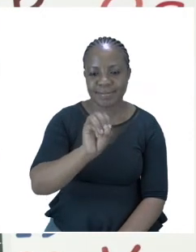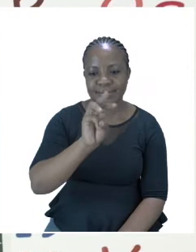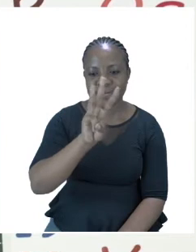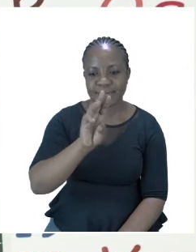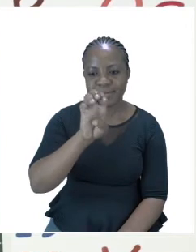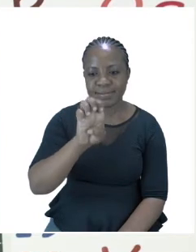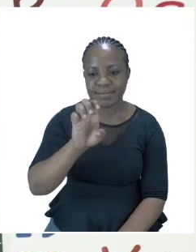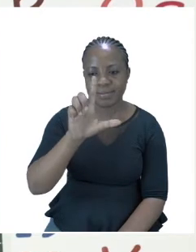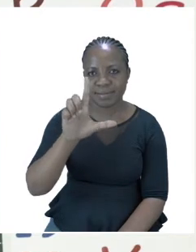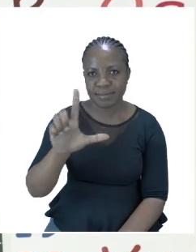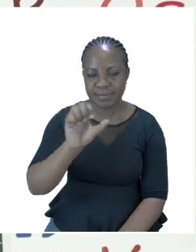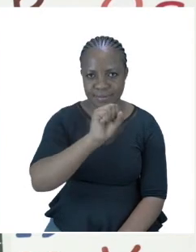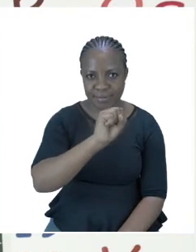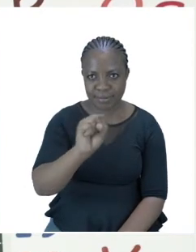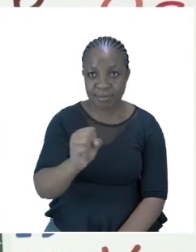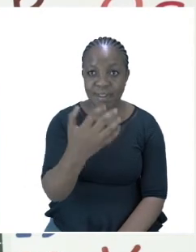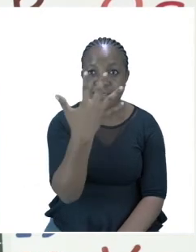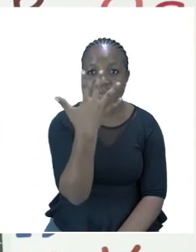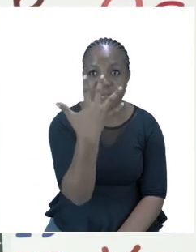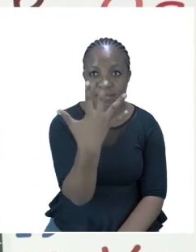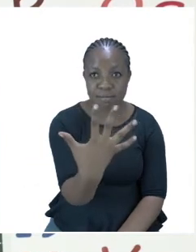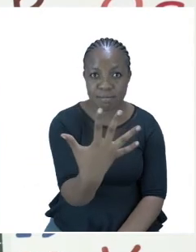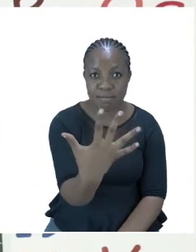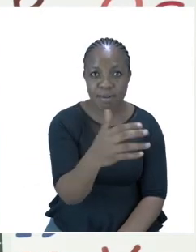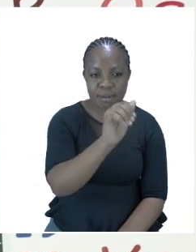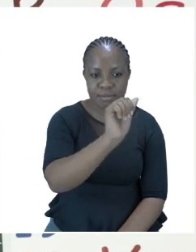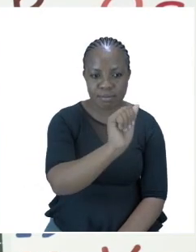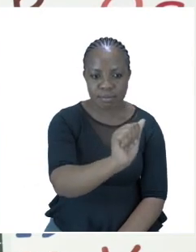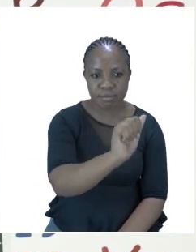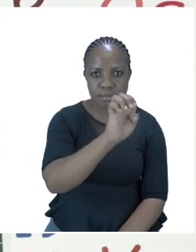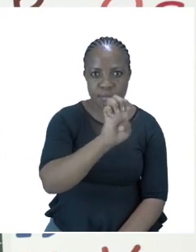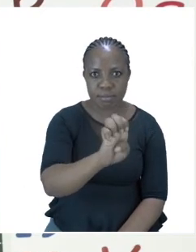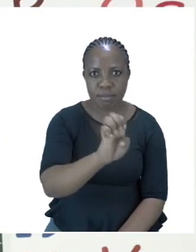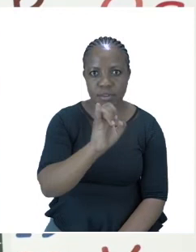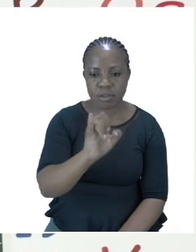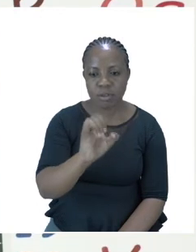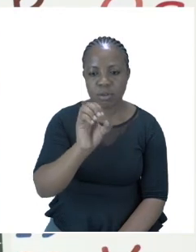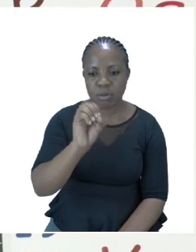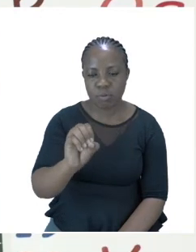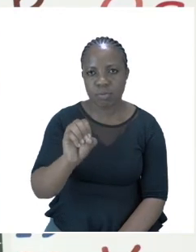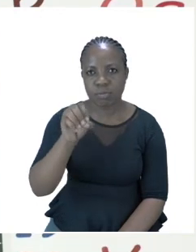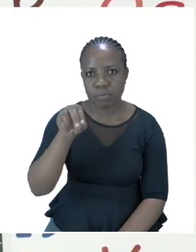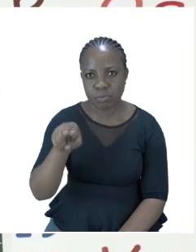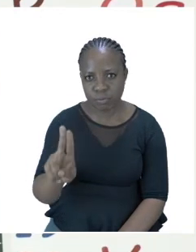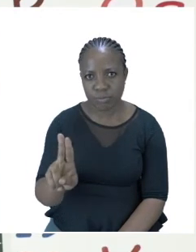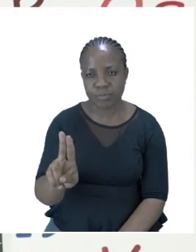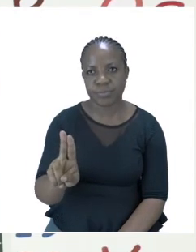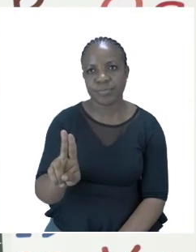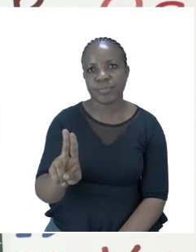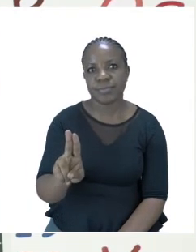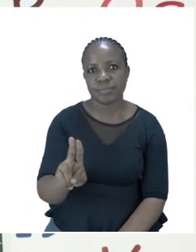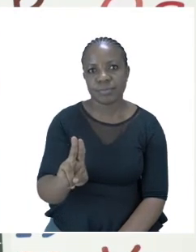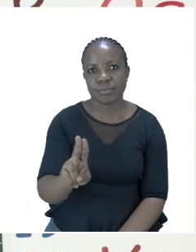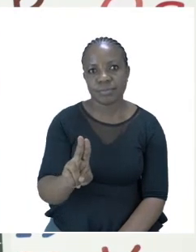to find 3-letter words with these vowels. I'm going to try and do the